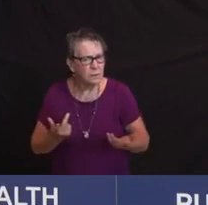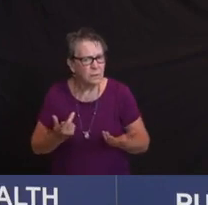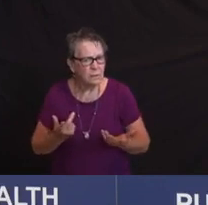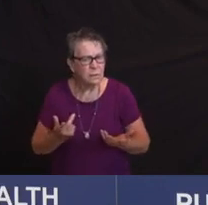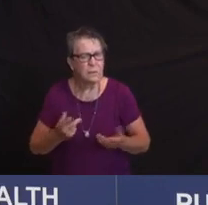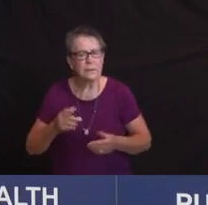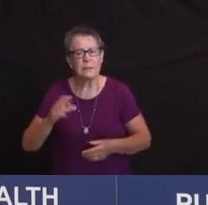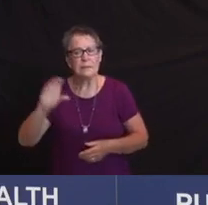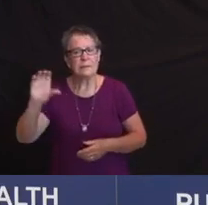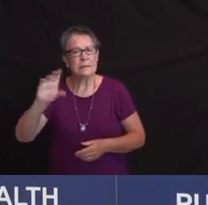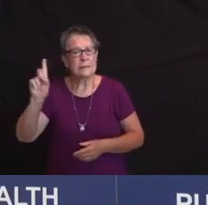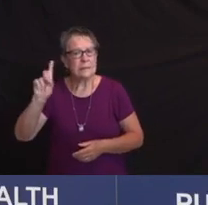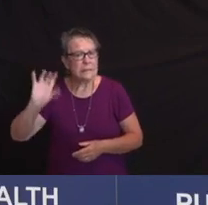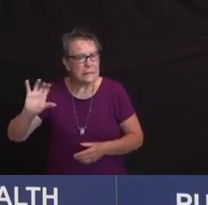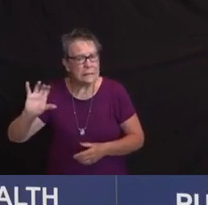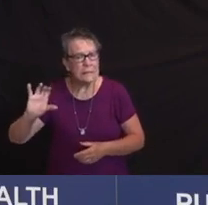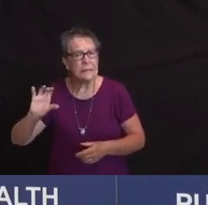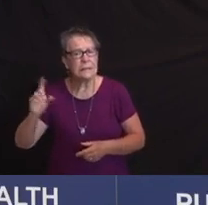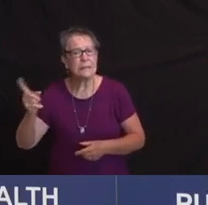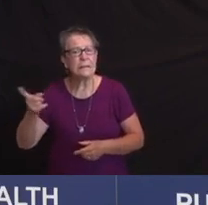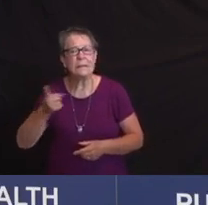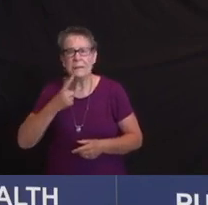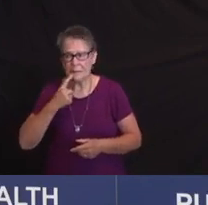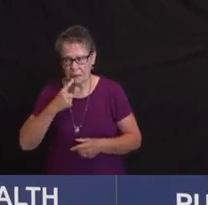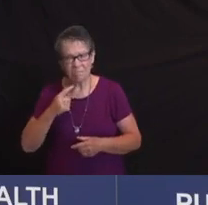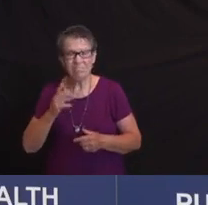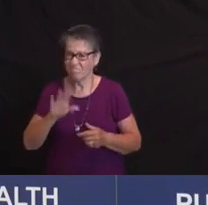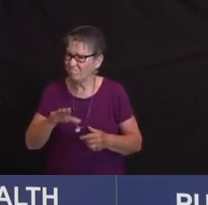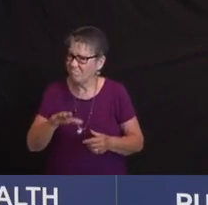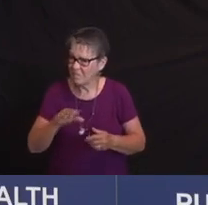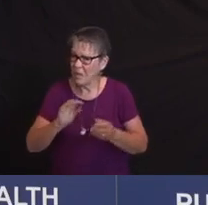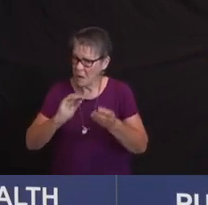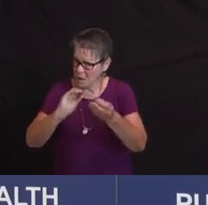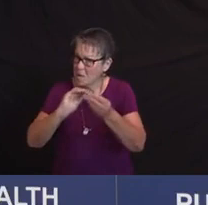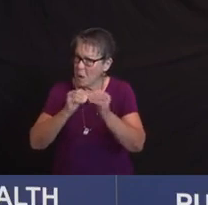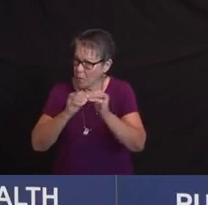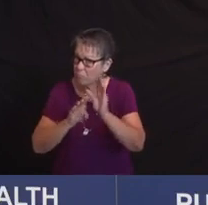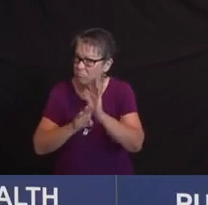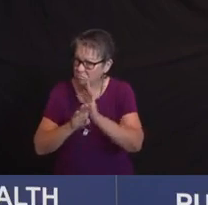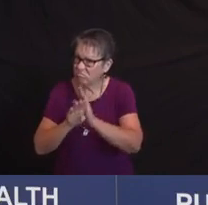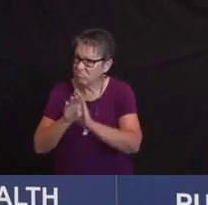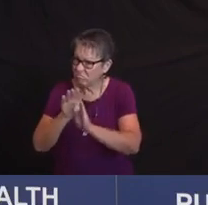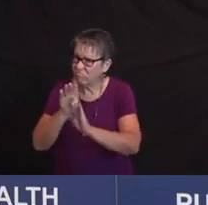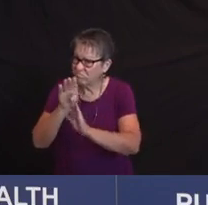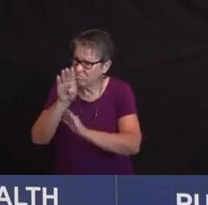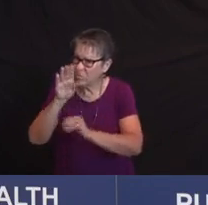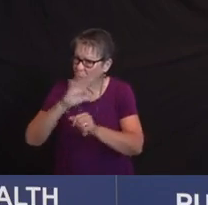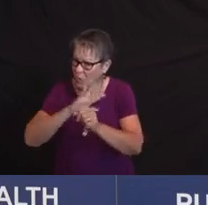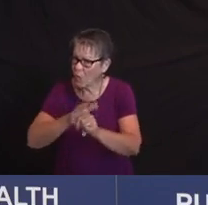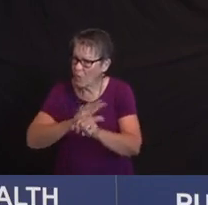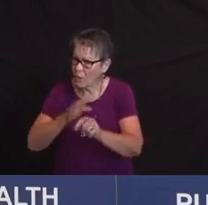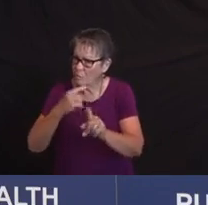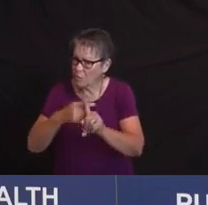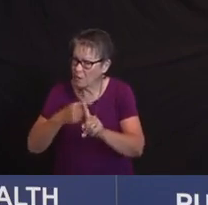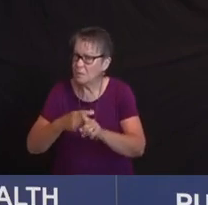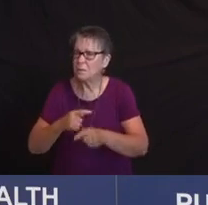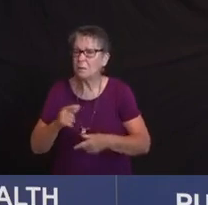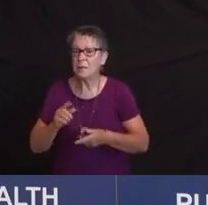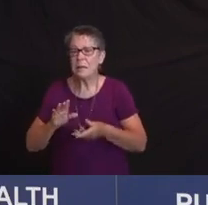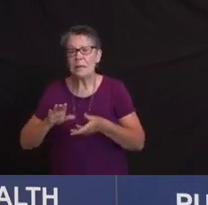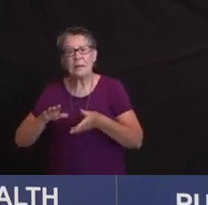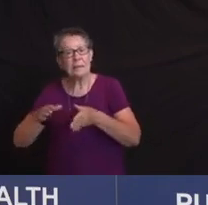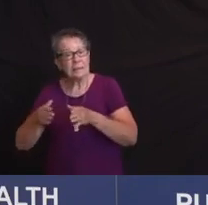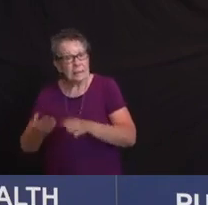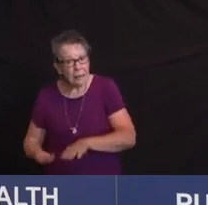seen a big spike in cases, the actual proportion of deaths overall, even though deaths